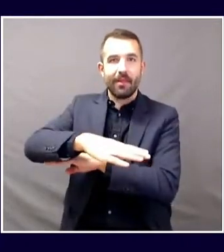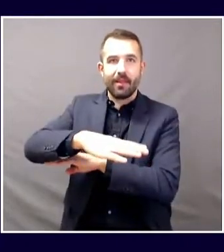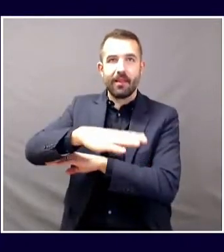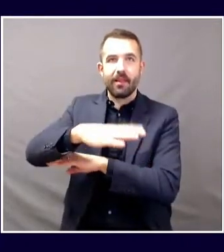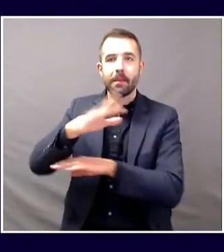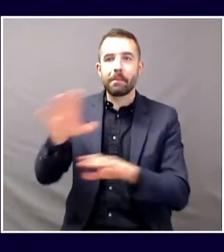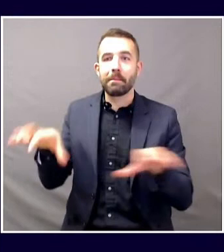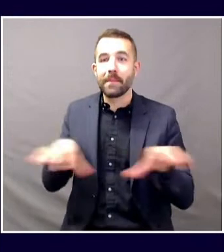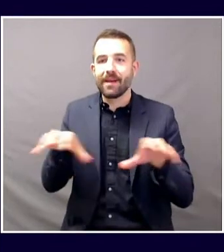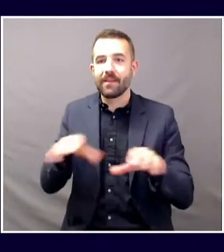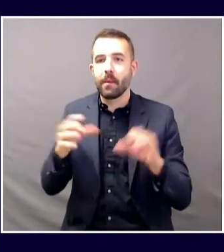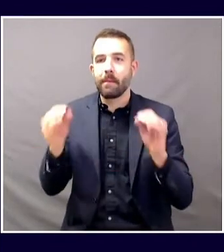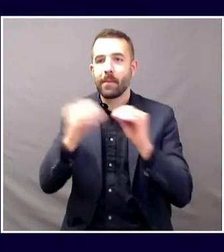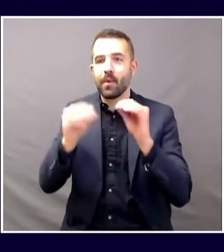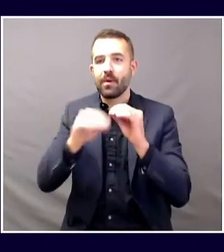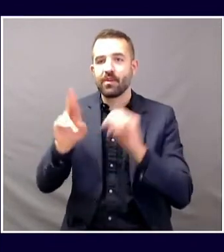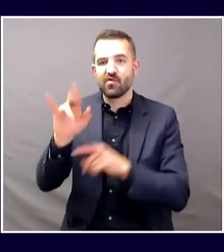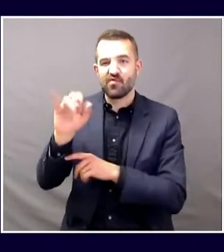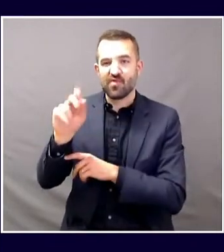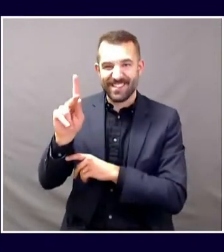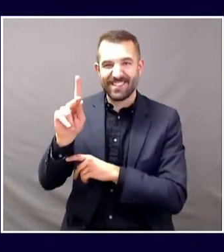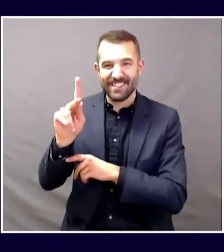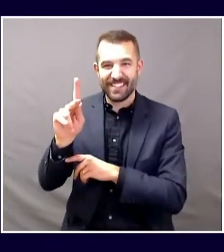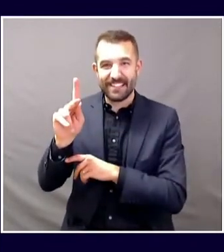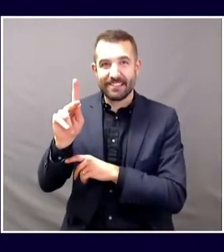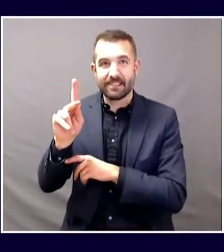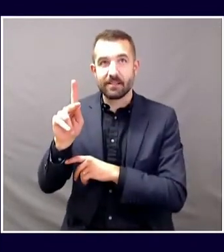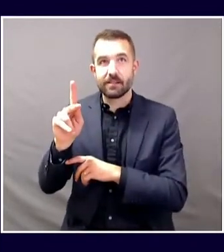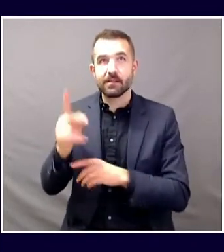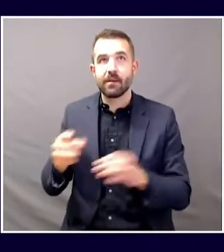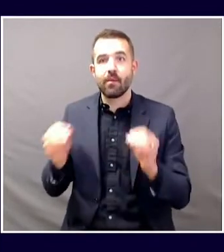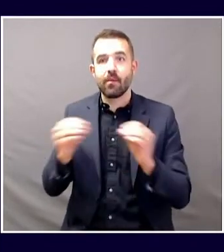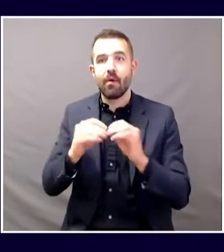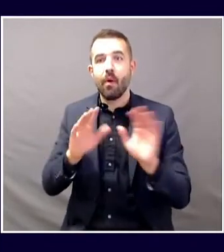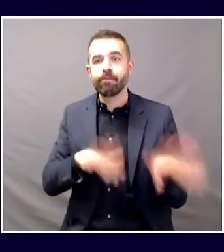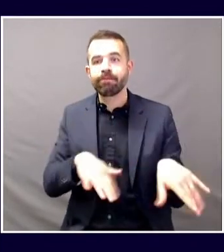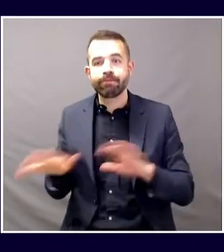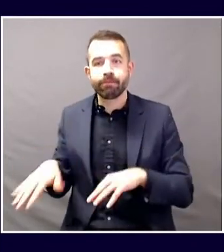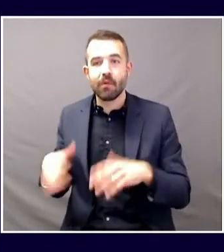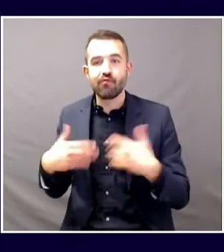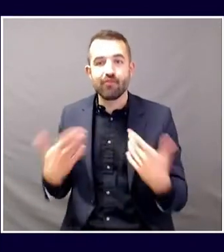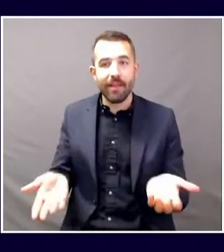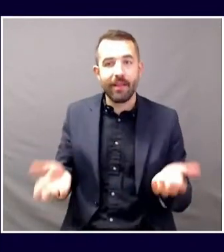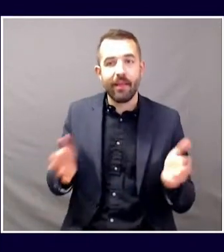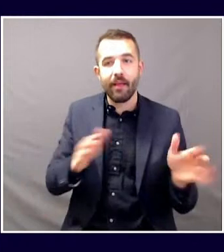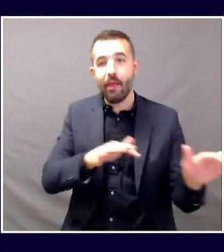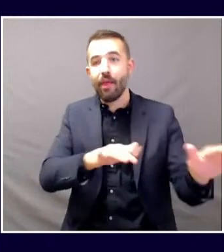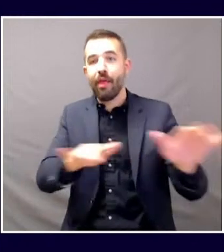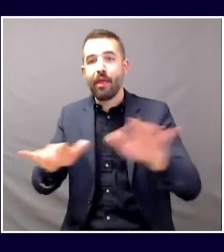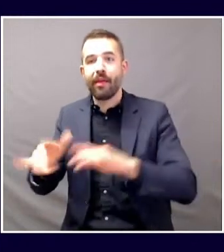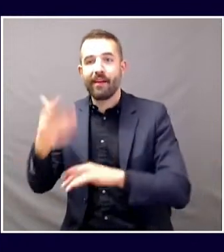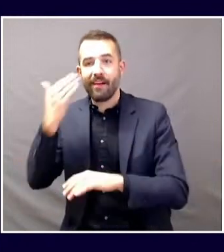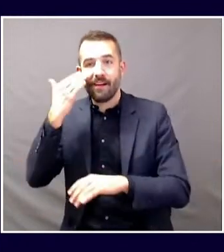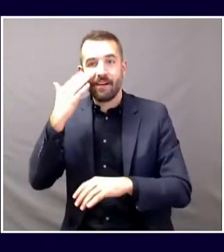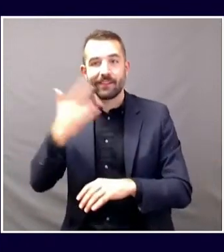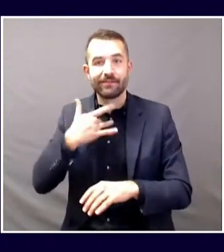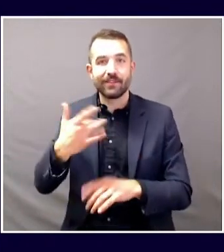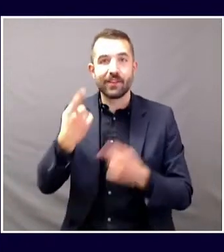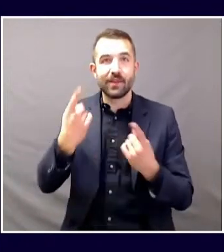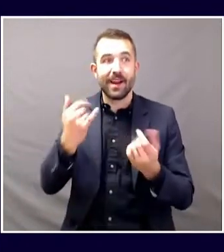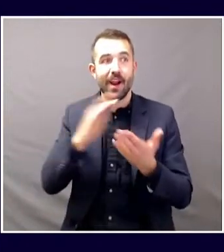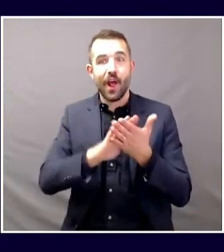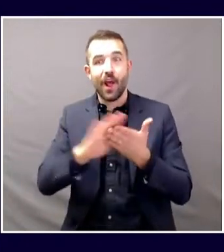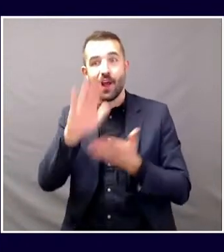more natural for all of us. And this is a period of time that we know people are home from college and trying to meet with